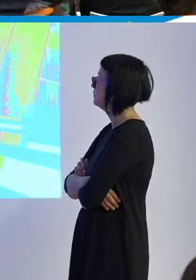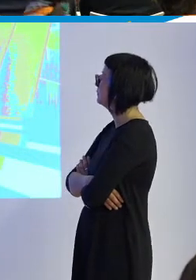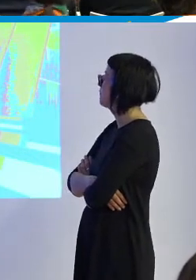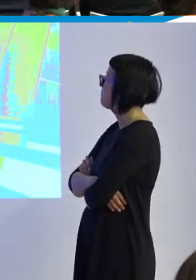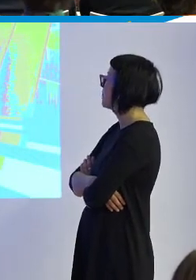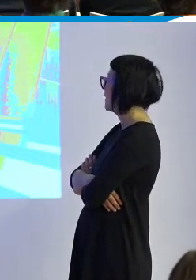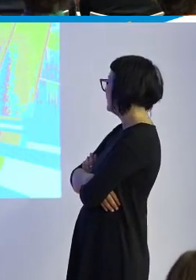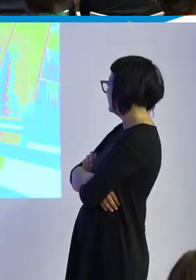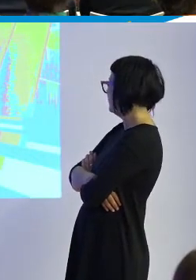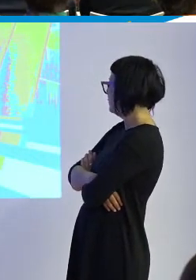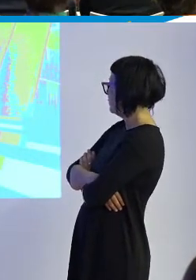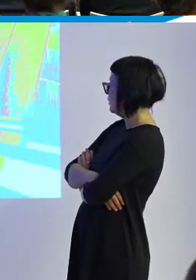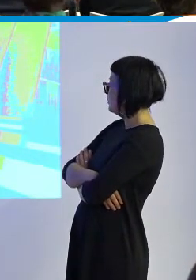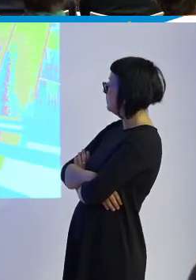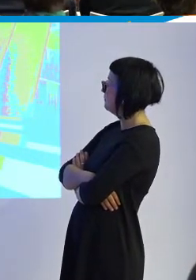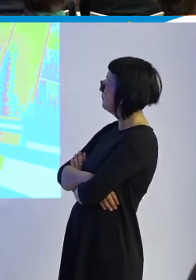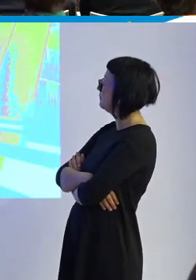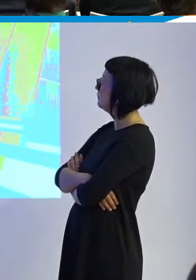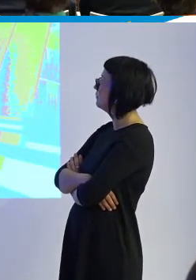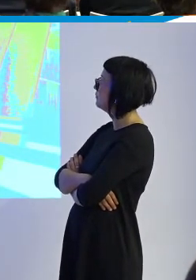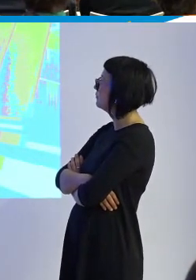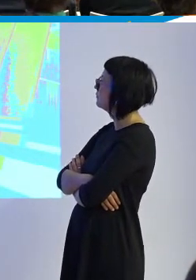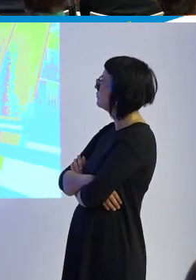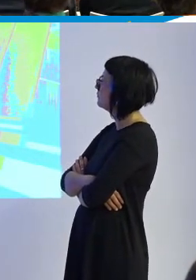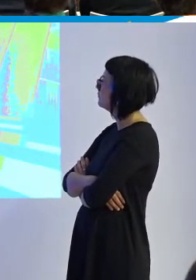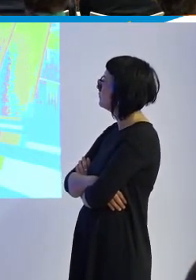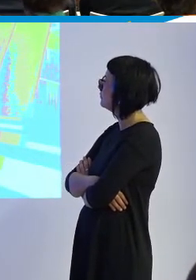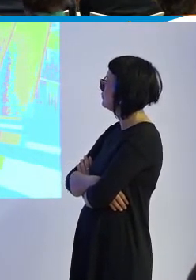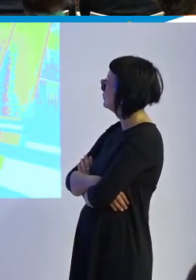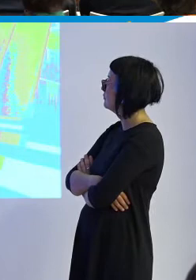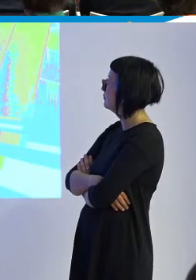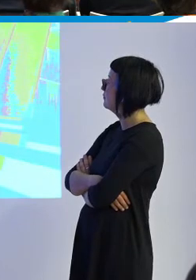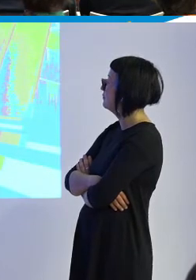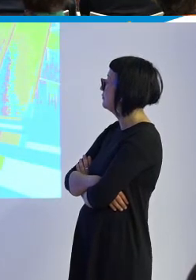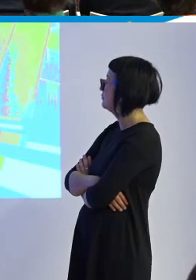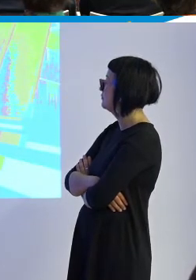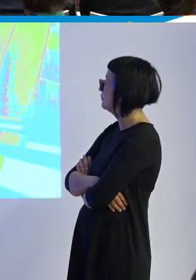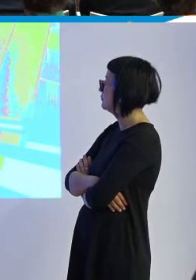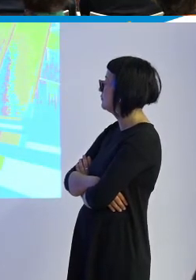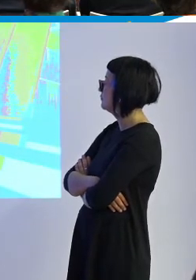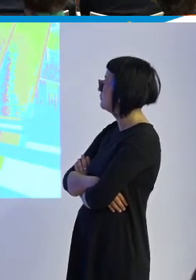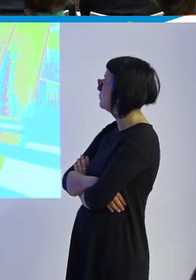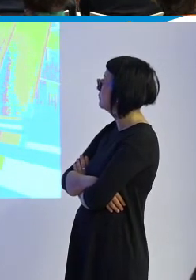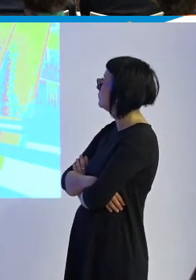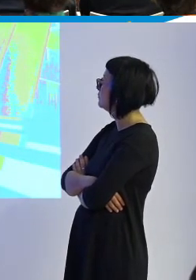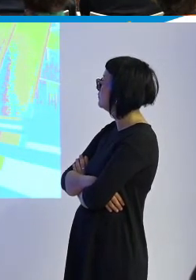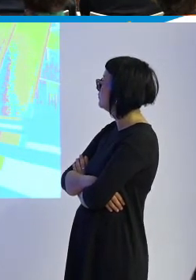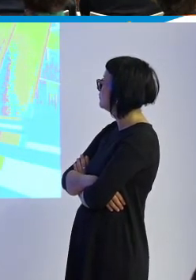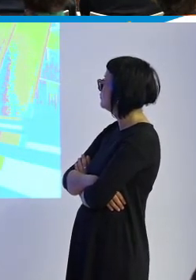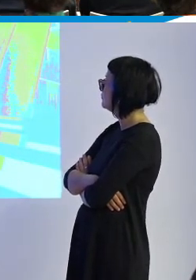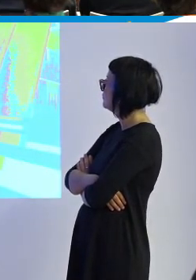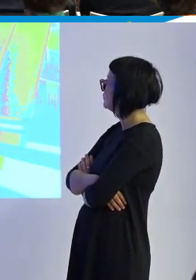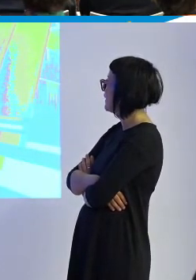sensing the physical strength of the resident it assists by compensating for the remaining physical strength needed preventing